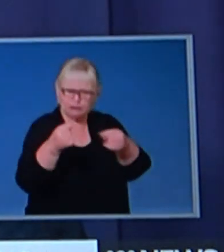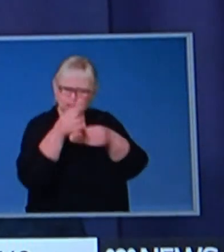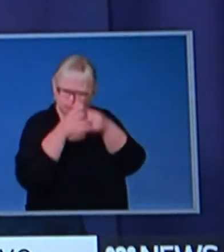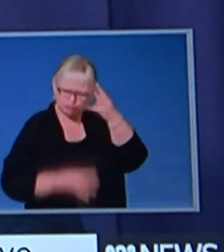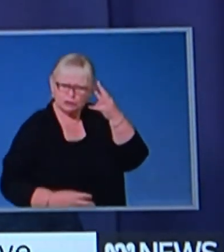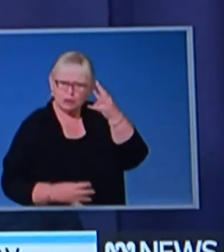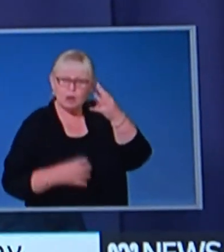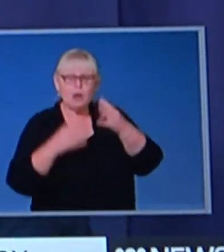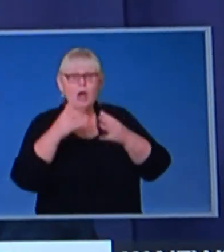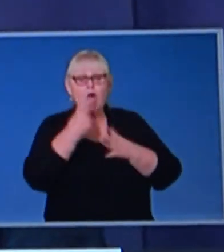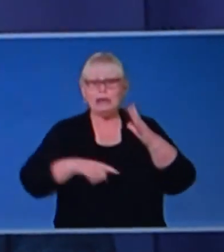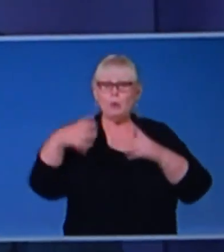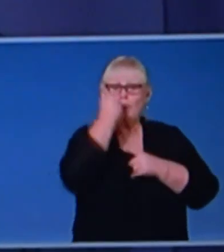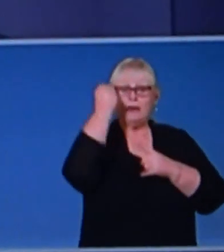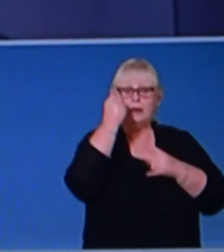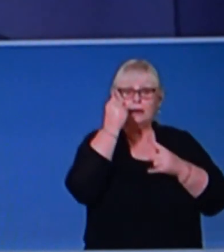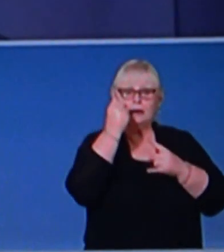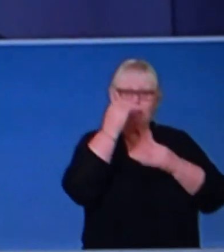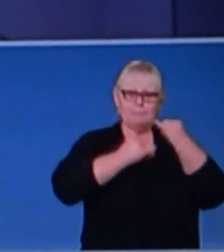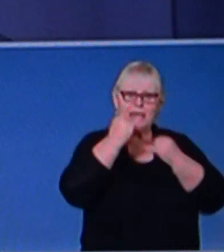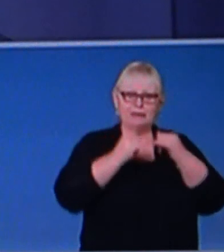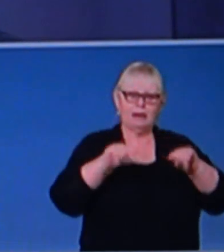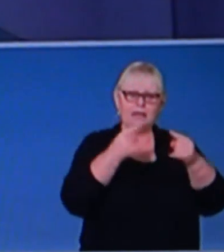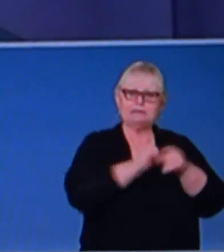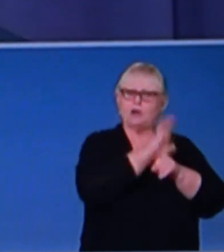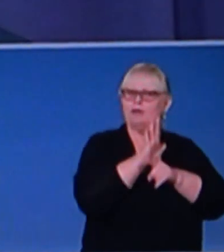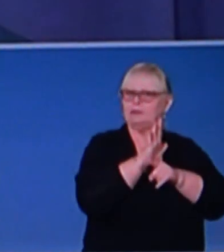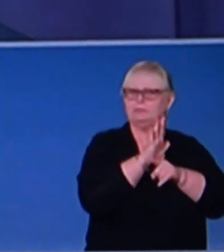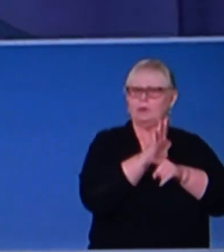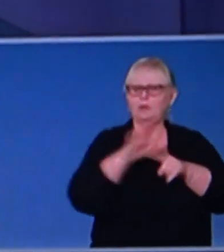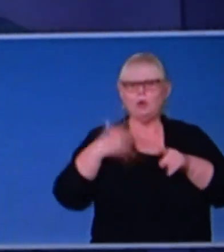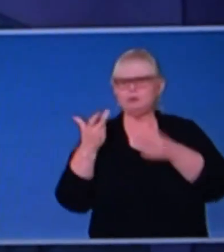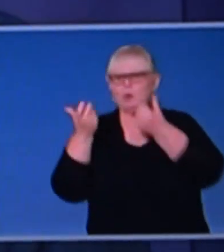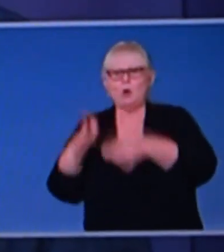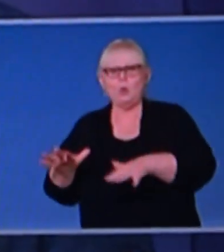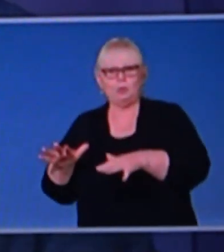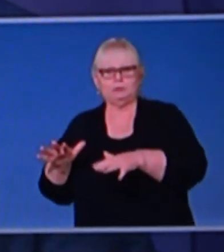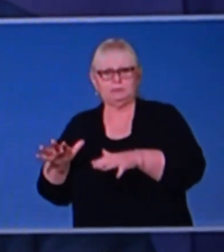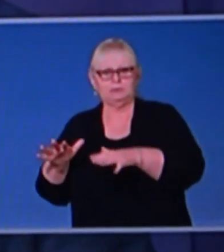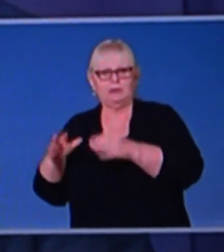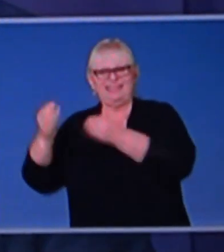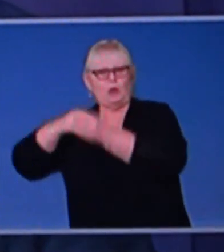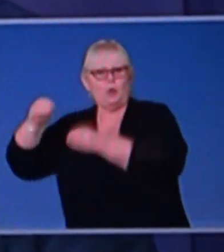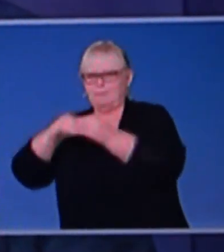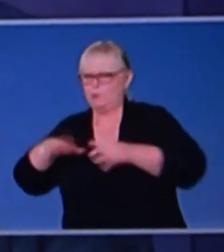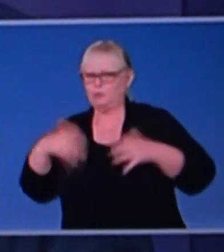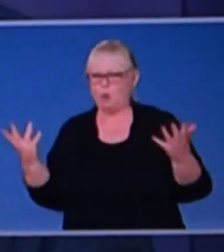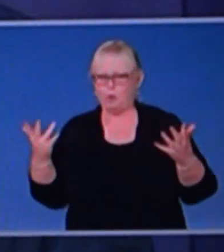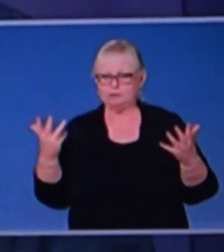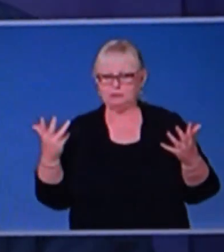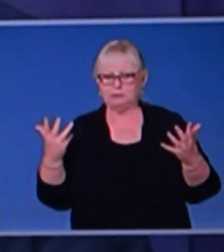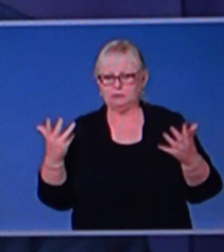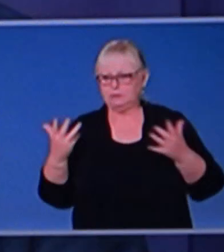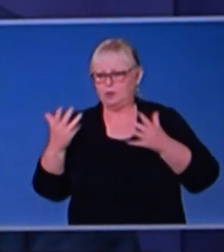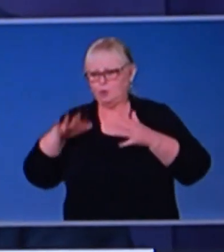just win the battle against COVID-19, but lose a broader conflict when it comes to our economy and the functioning of